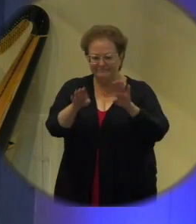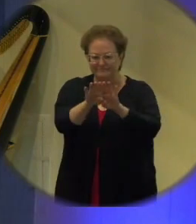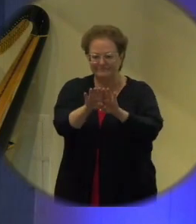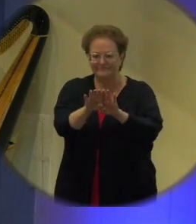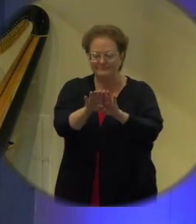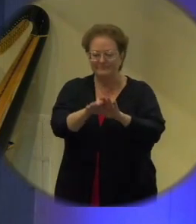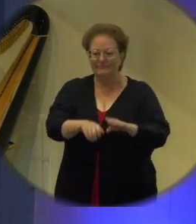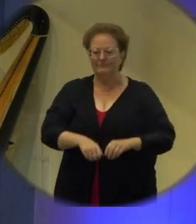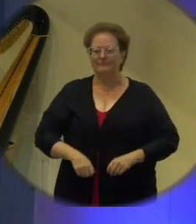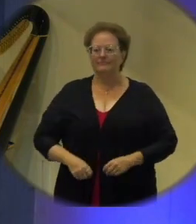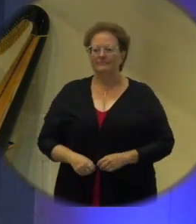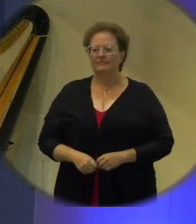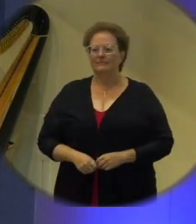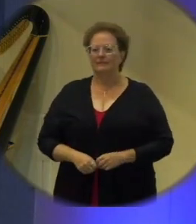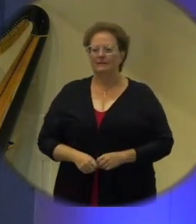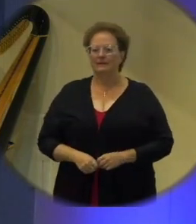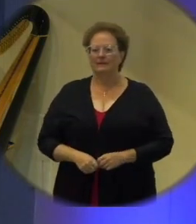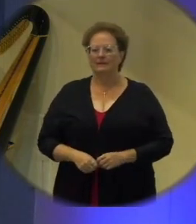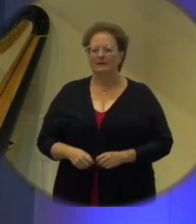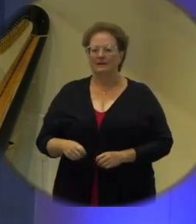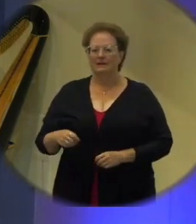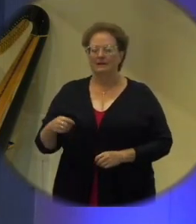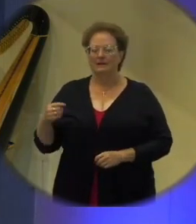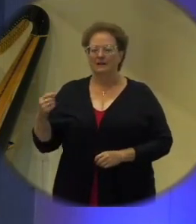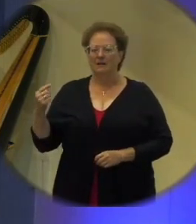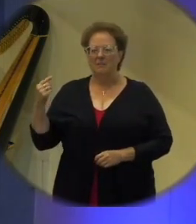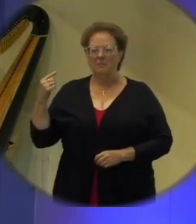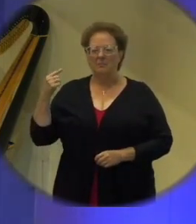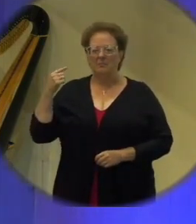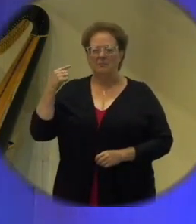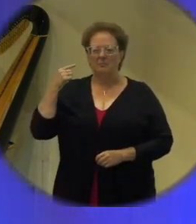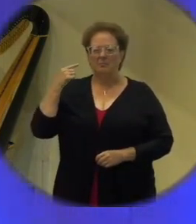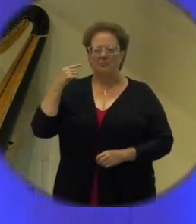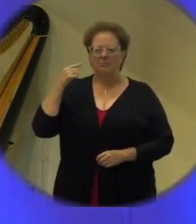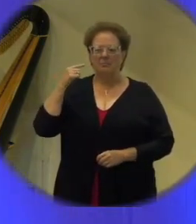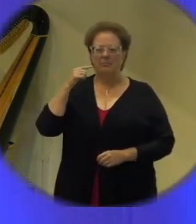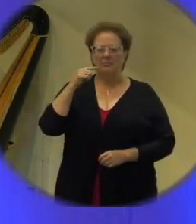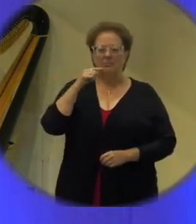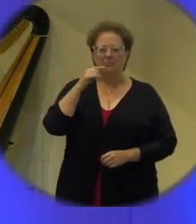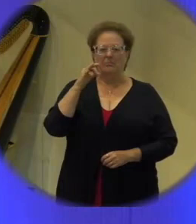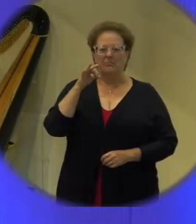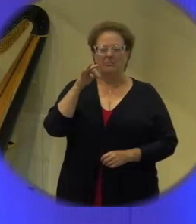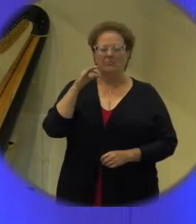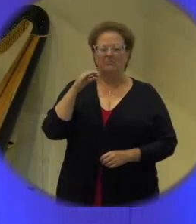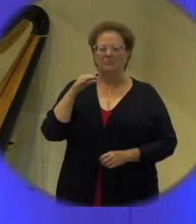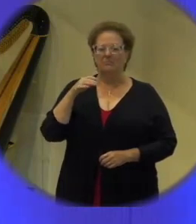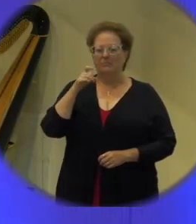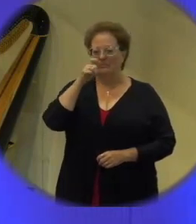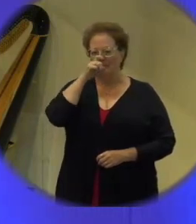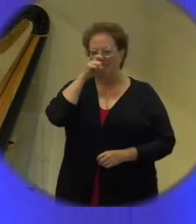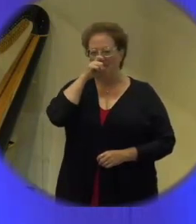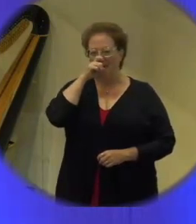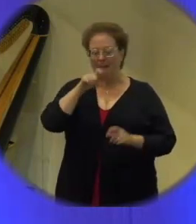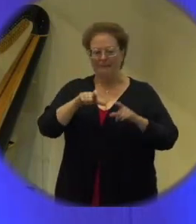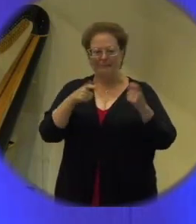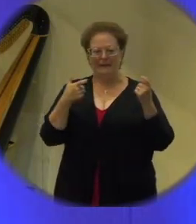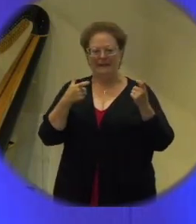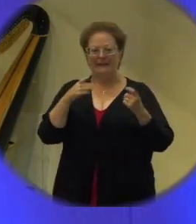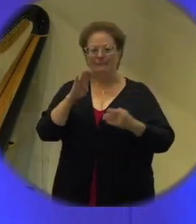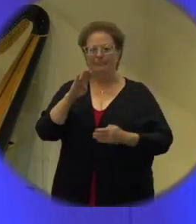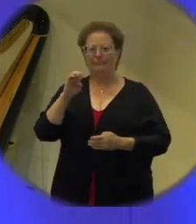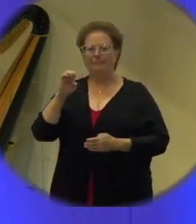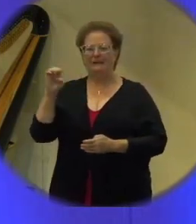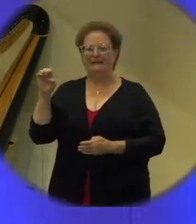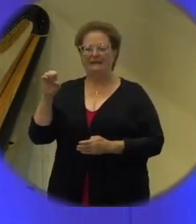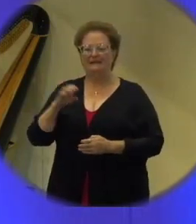sleeping bags, and a bee gets inside the tent. And it just happens to be the biggest bee they have ever seen in their